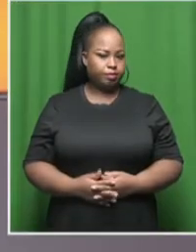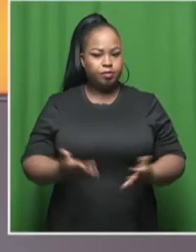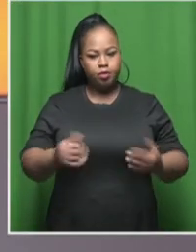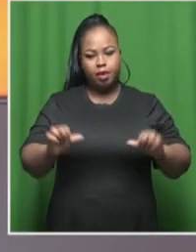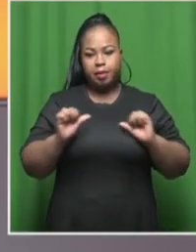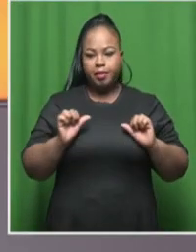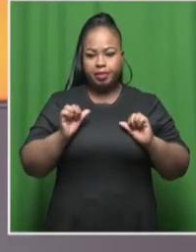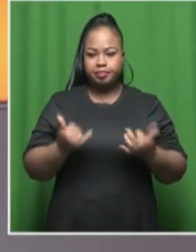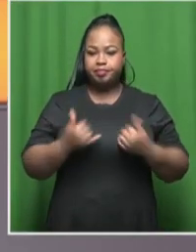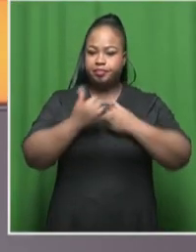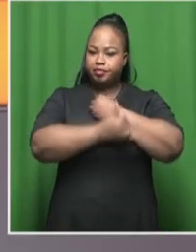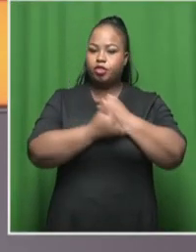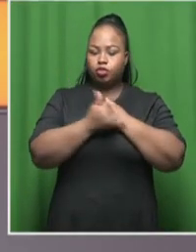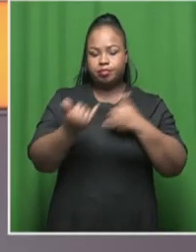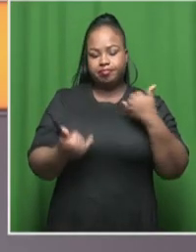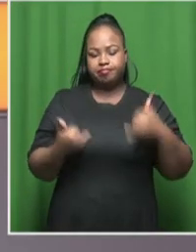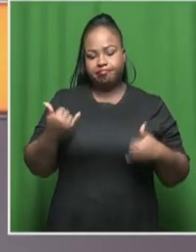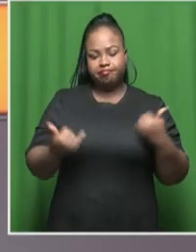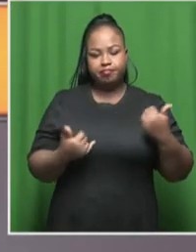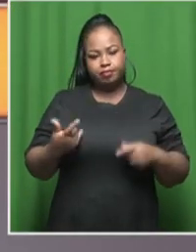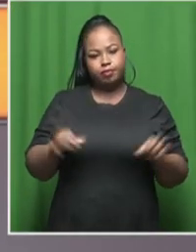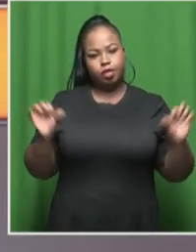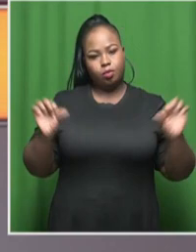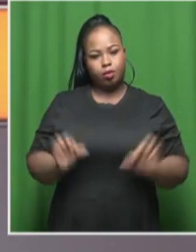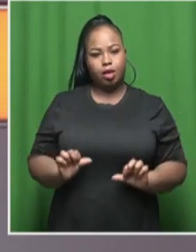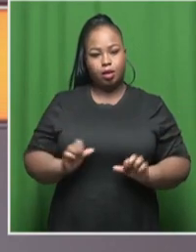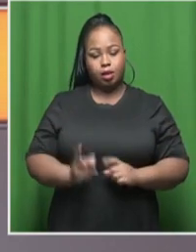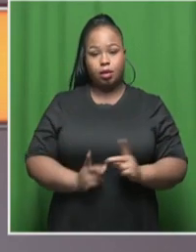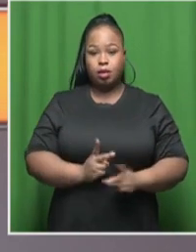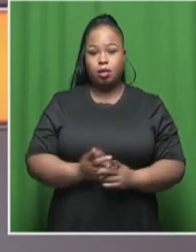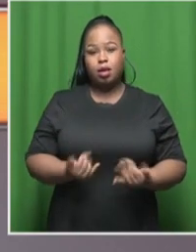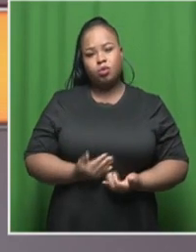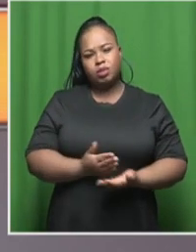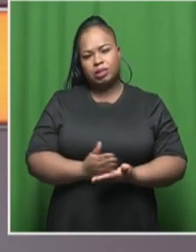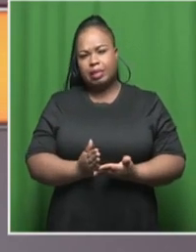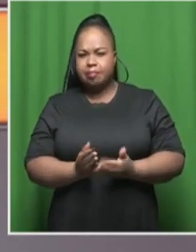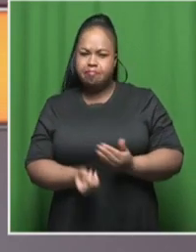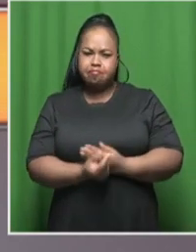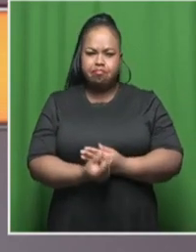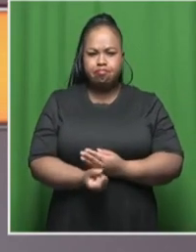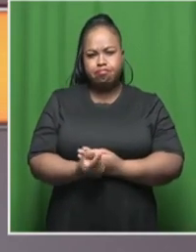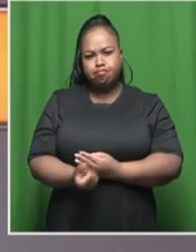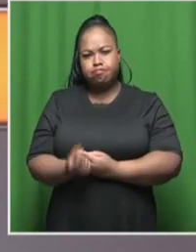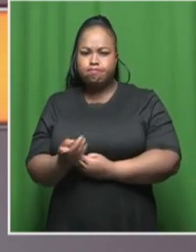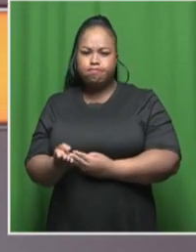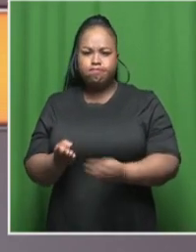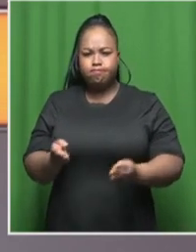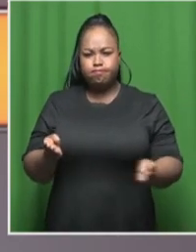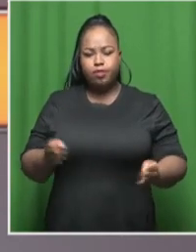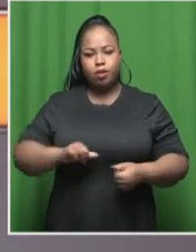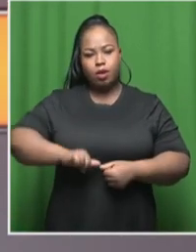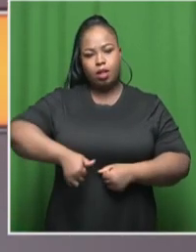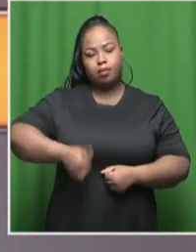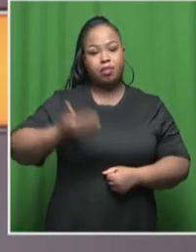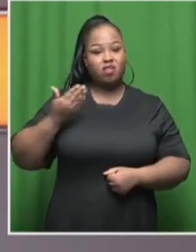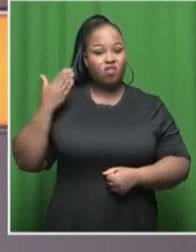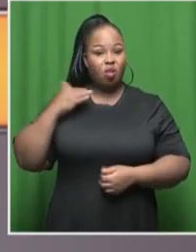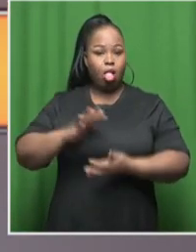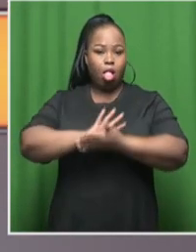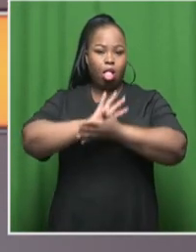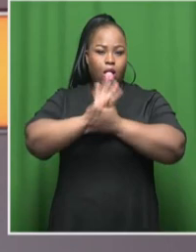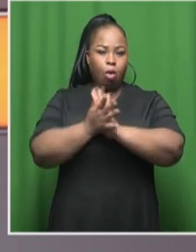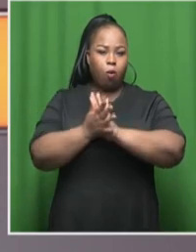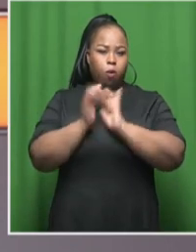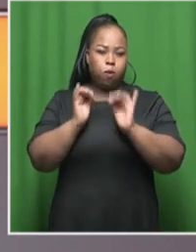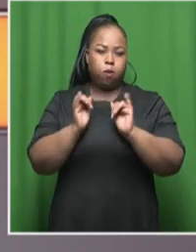Welcome back. As the country's entertainment scene is slowly rebuilding itself, there's a few markets popping up here and there following the damage caused by the